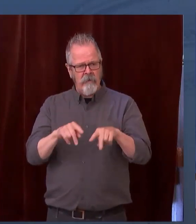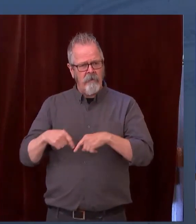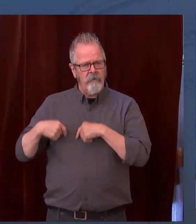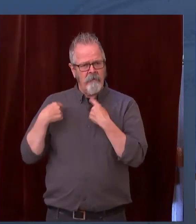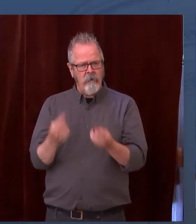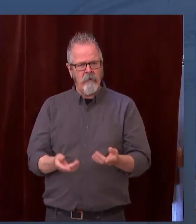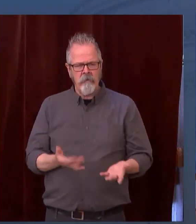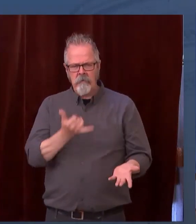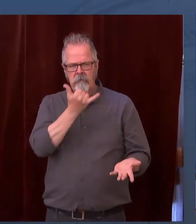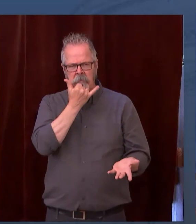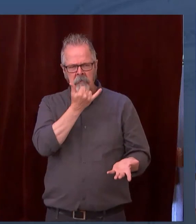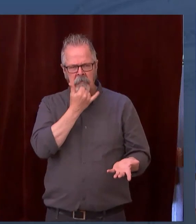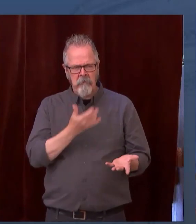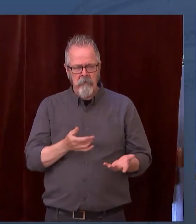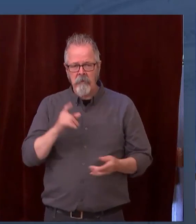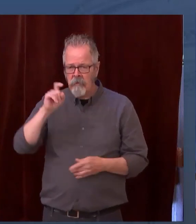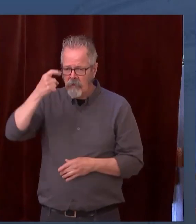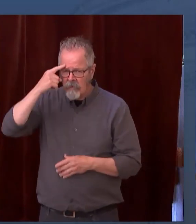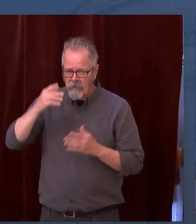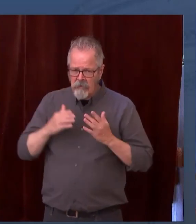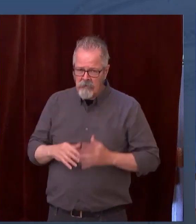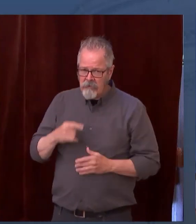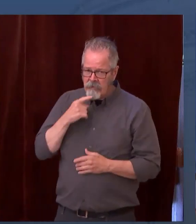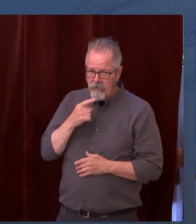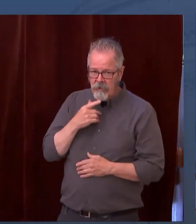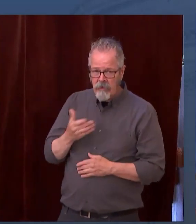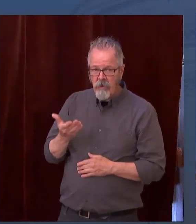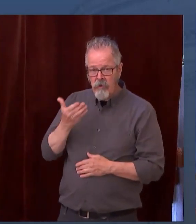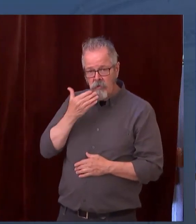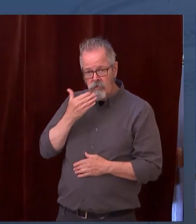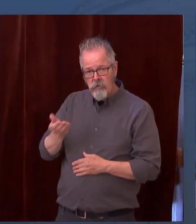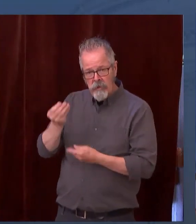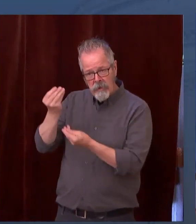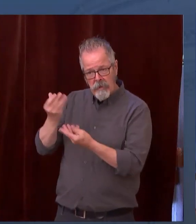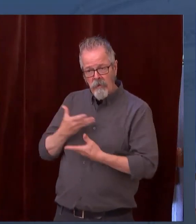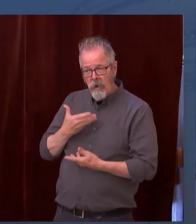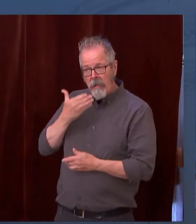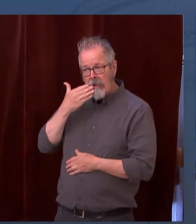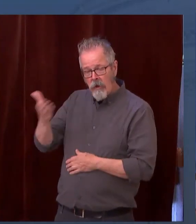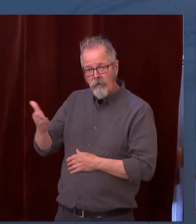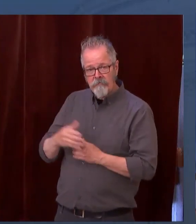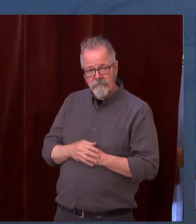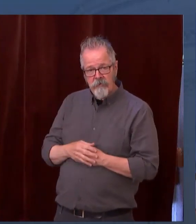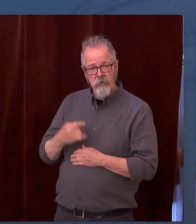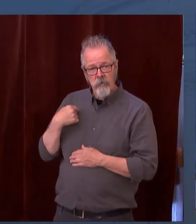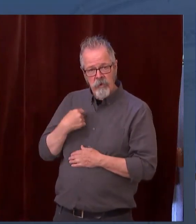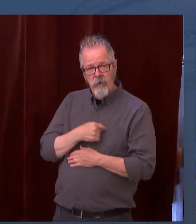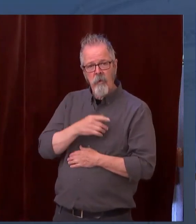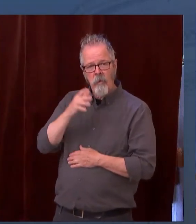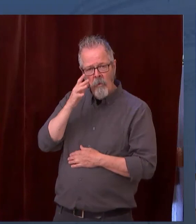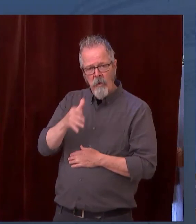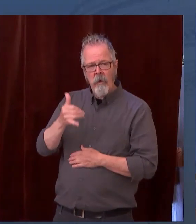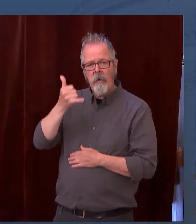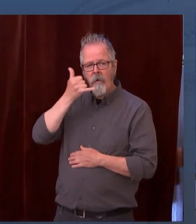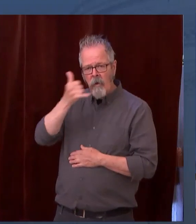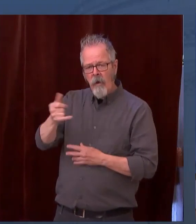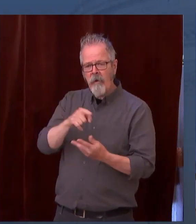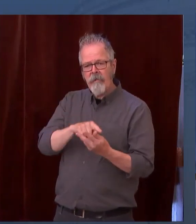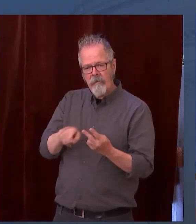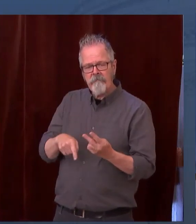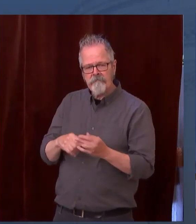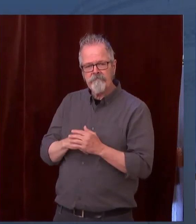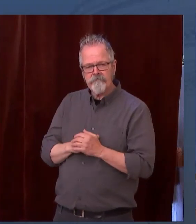call, and I'll bet you $1 to a donut we're going to get better compliance if that's the effect. And that's what we have